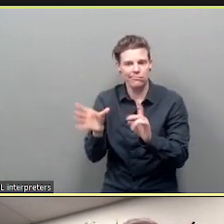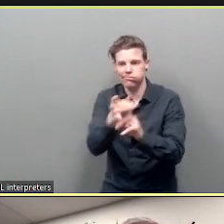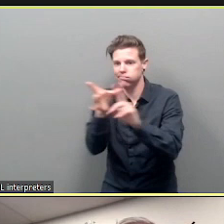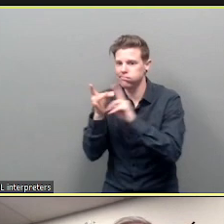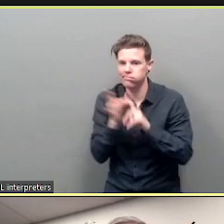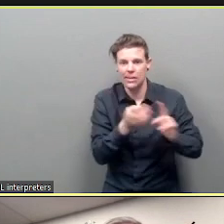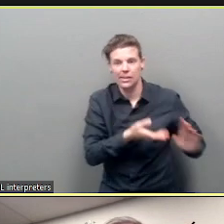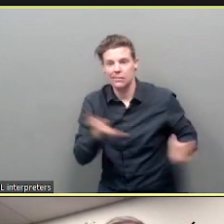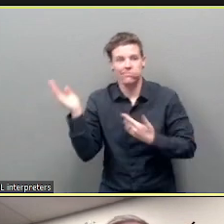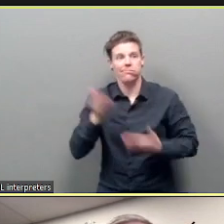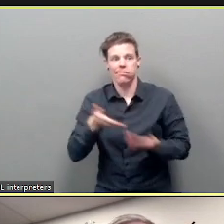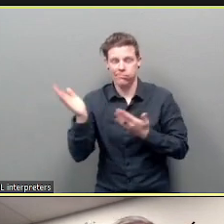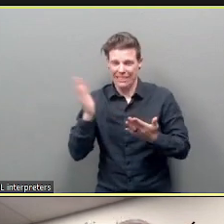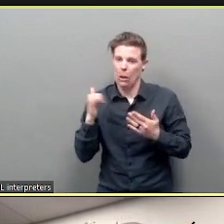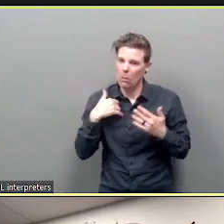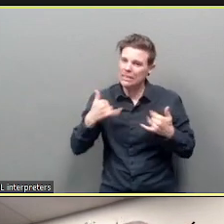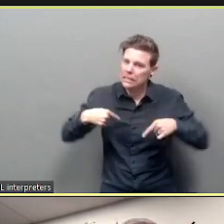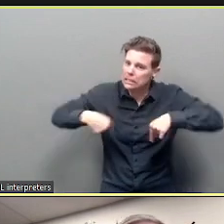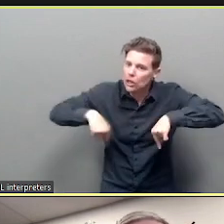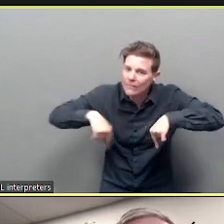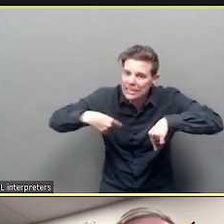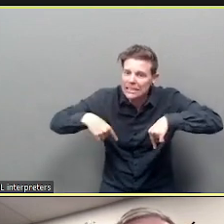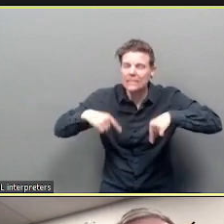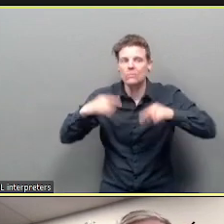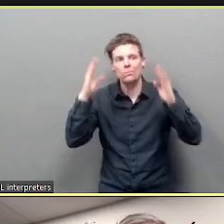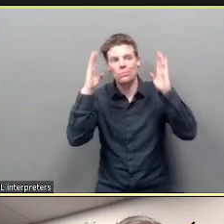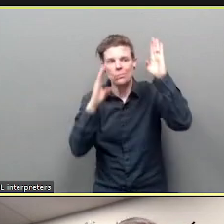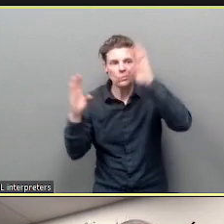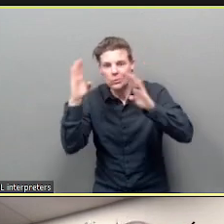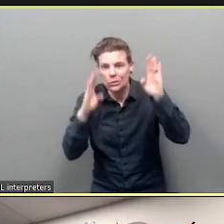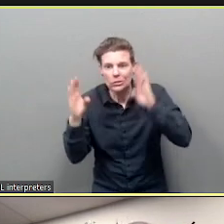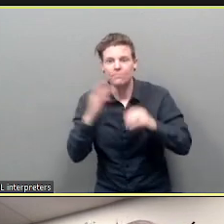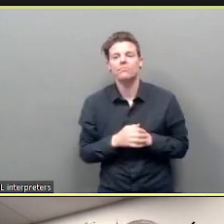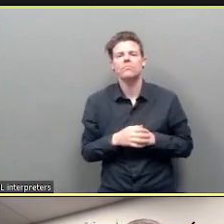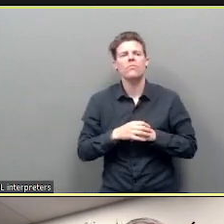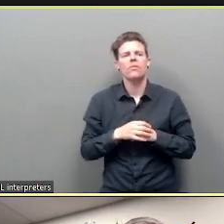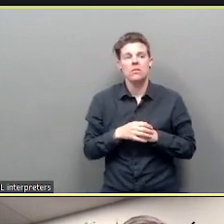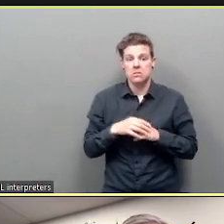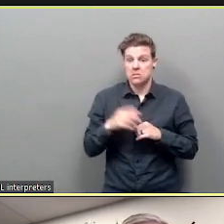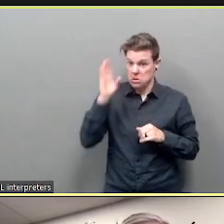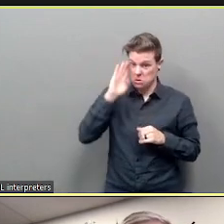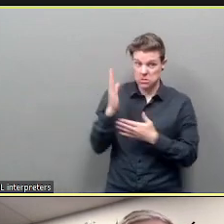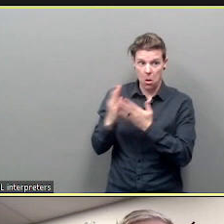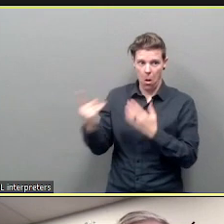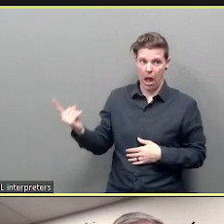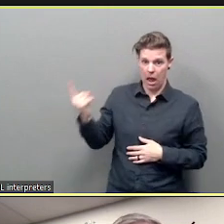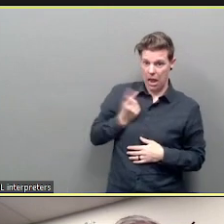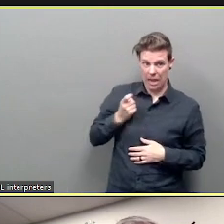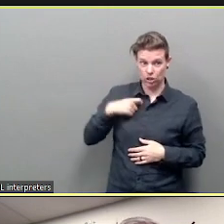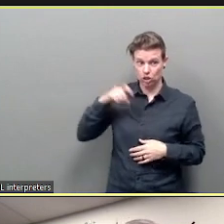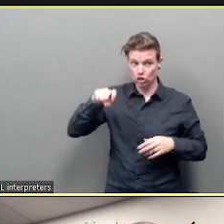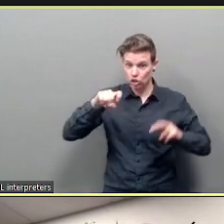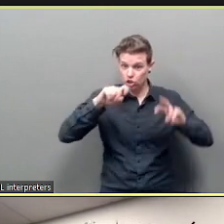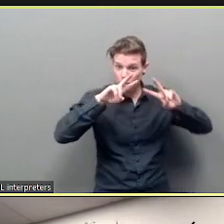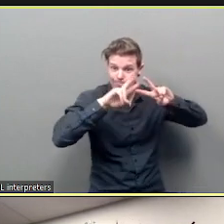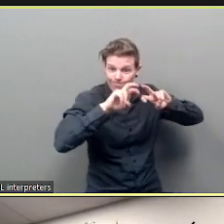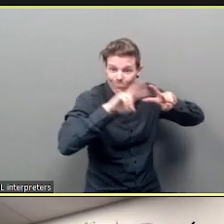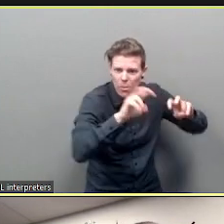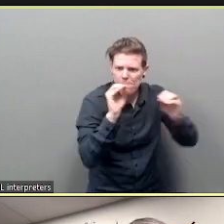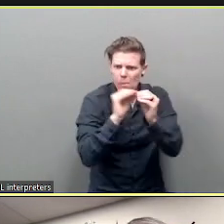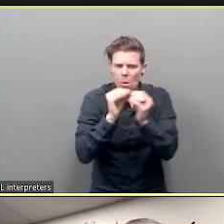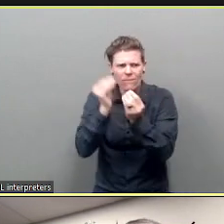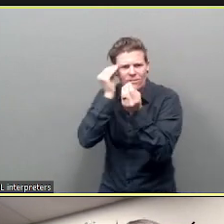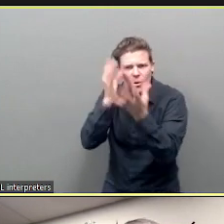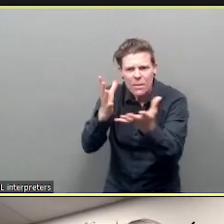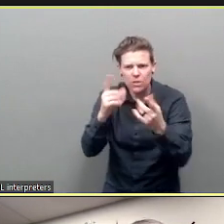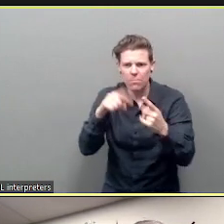One of the reporters asked a question, should we be really looking at cases? Should we pay more attention to something else like hospitalizations? Great